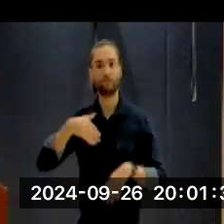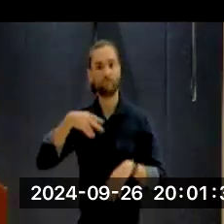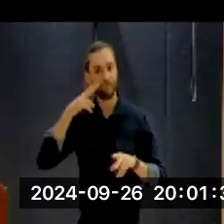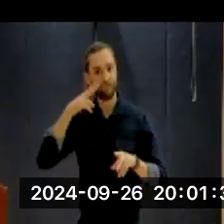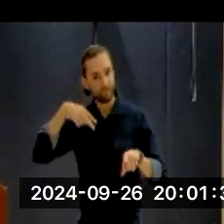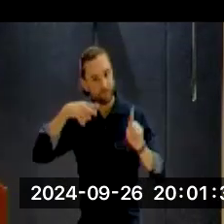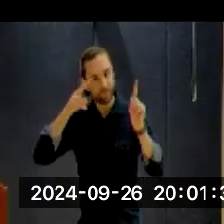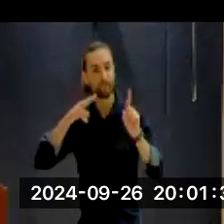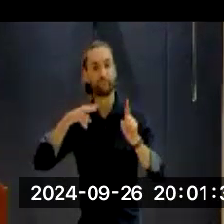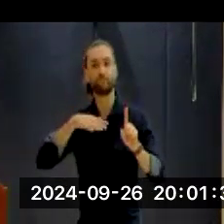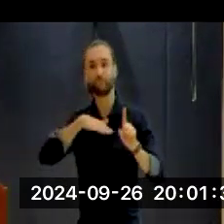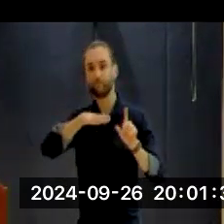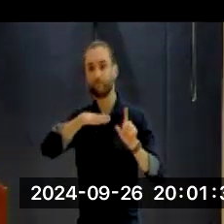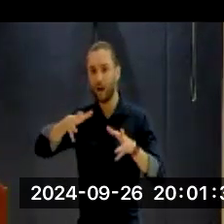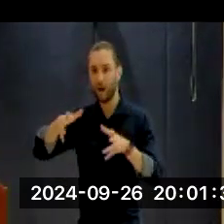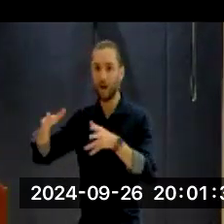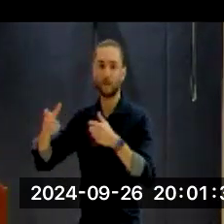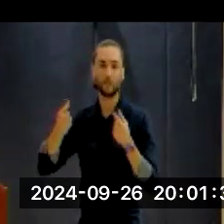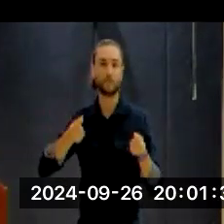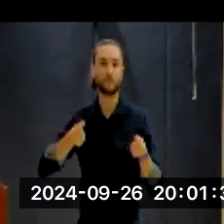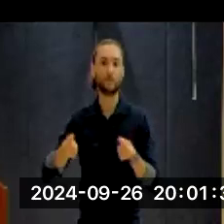what these have done.